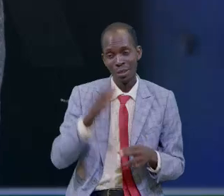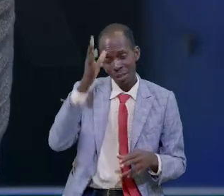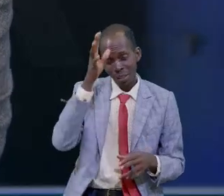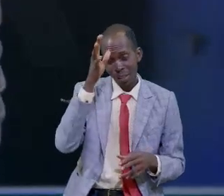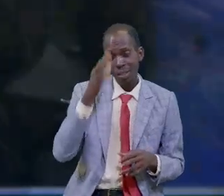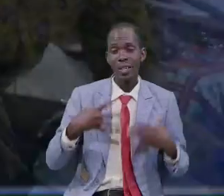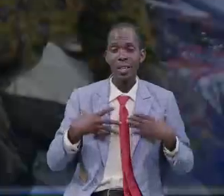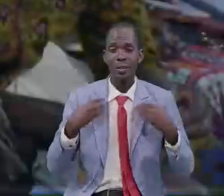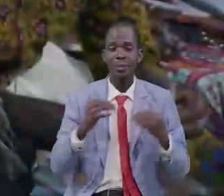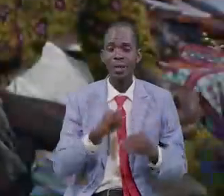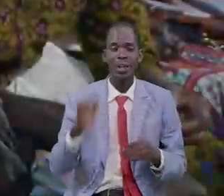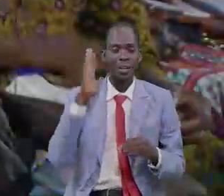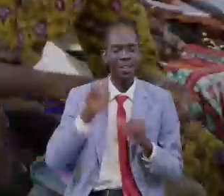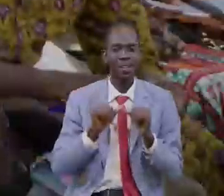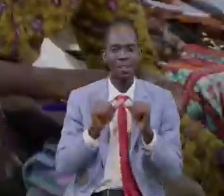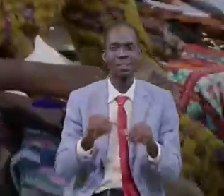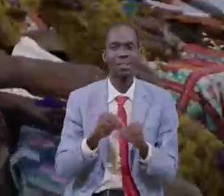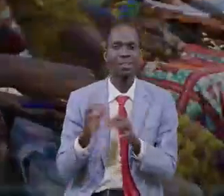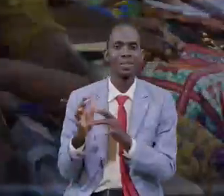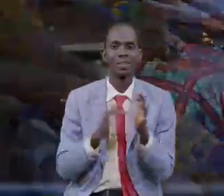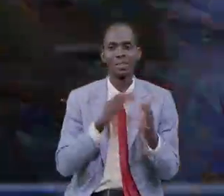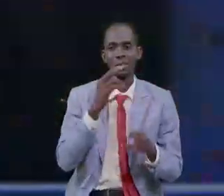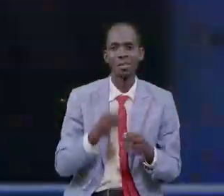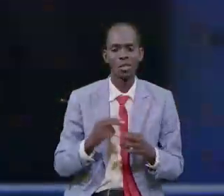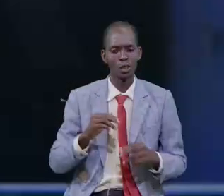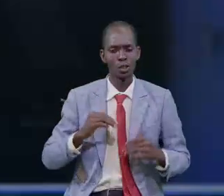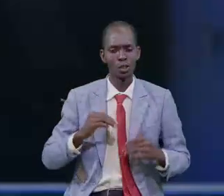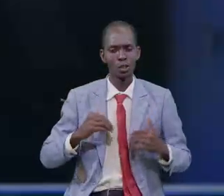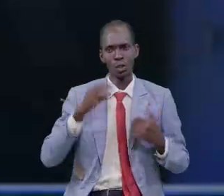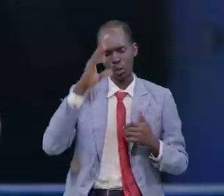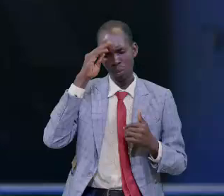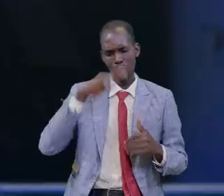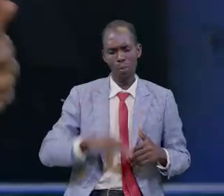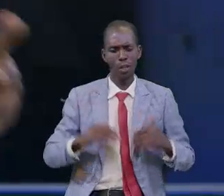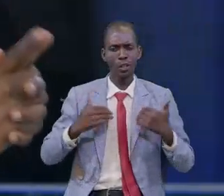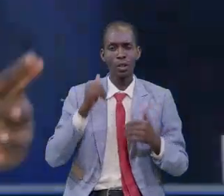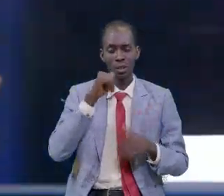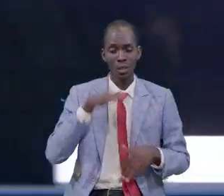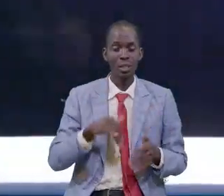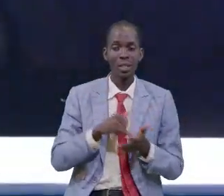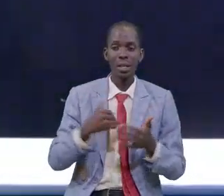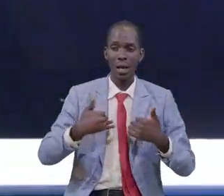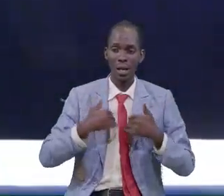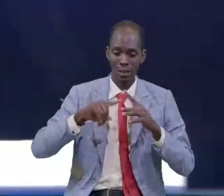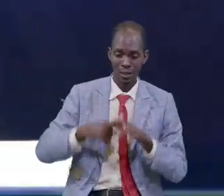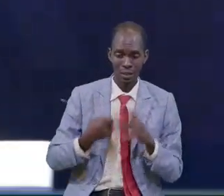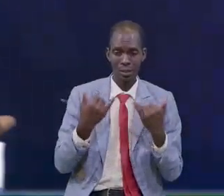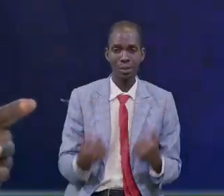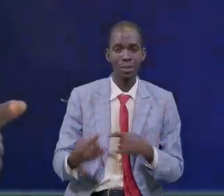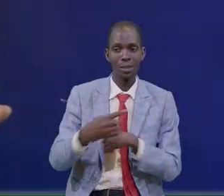continue. Young boy, young girl, it has started today. It will continue